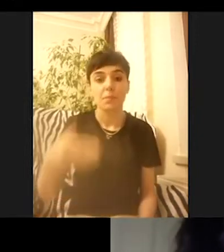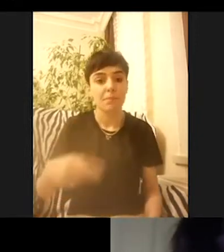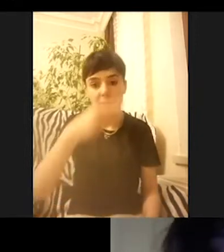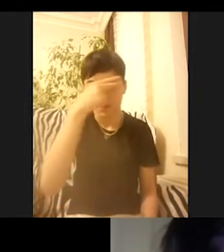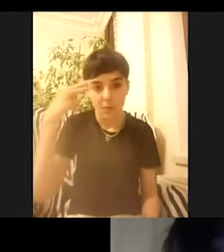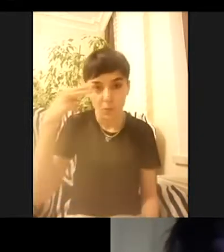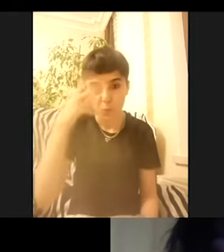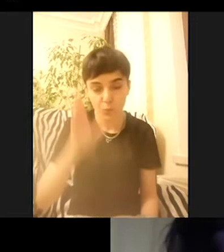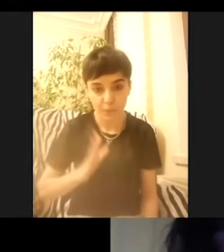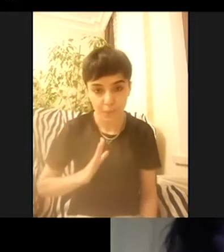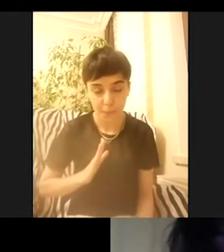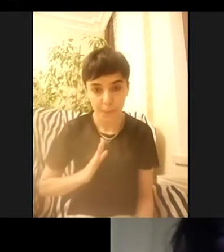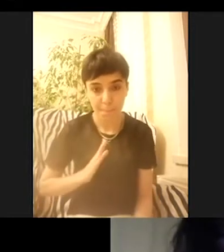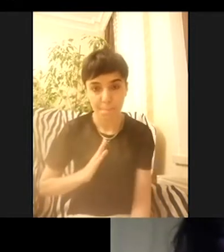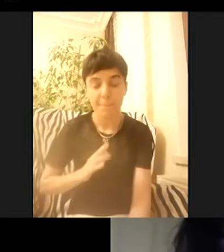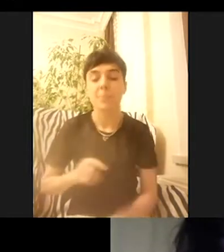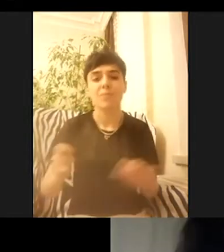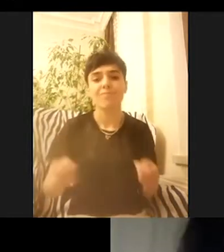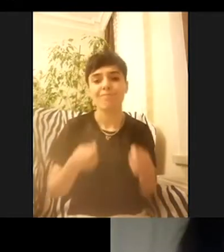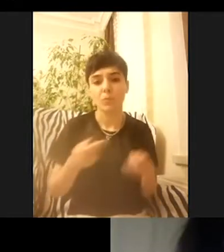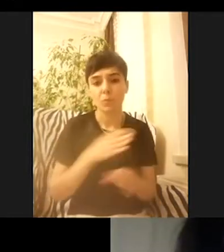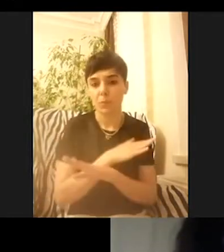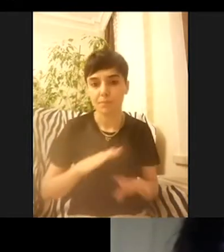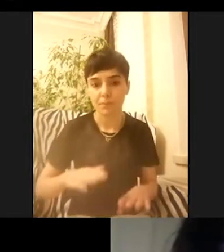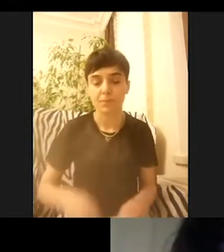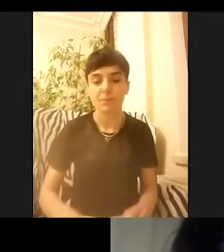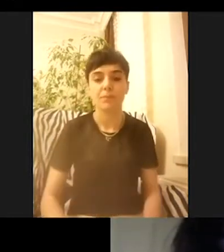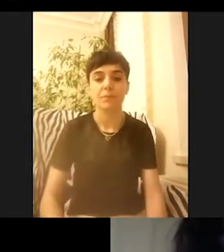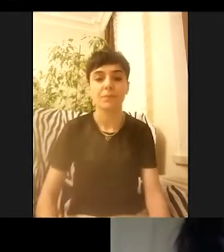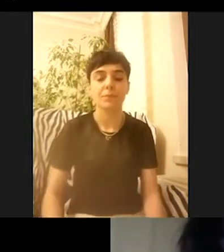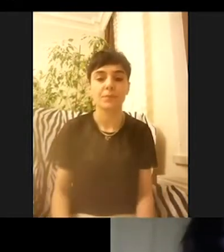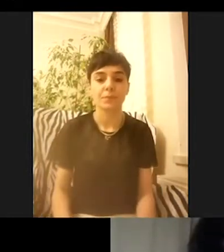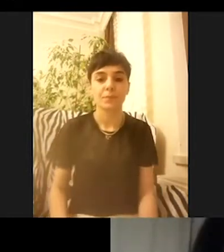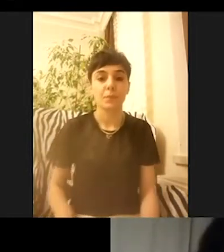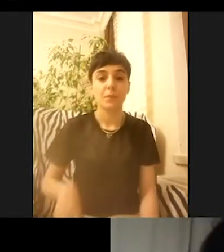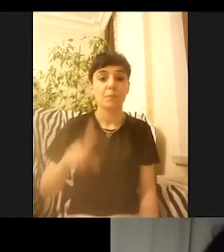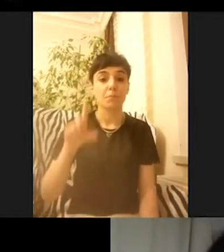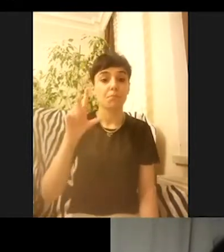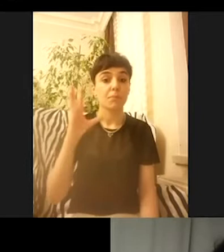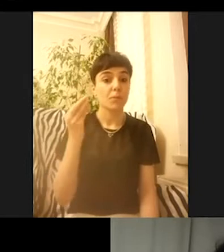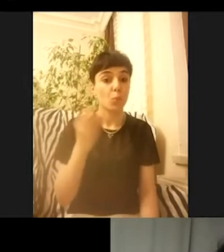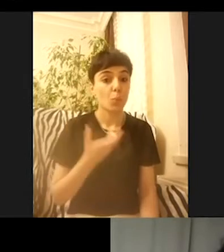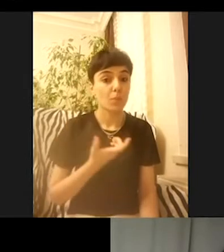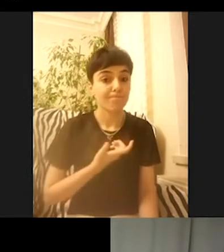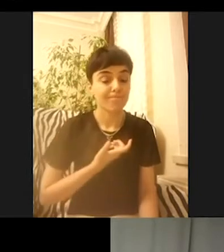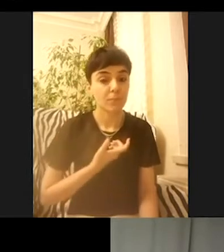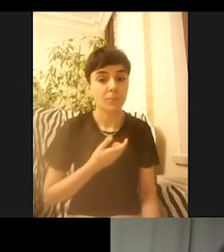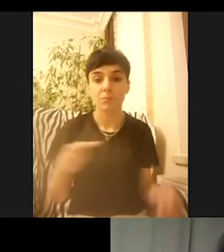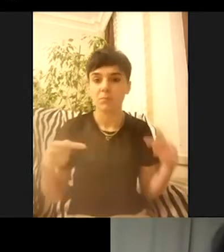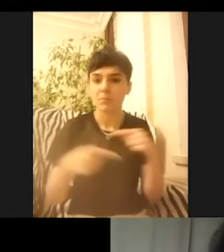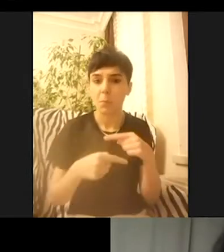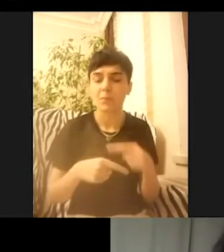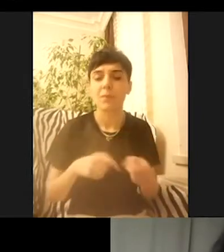all kinds of mobbing and irregularities. Human rights and Turkish democracy have been trampled on. I will not